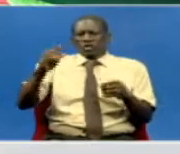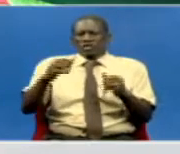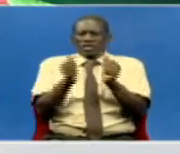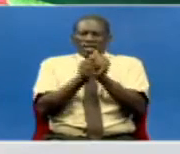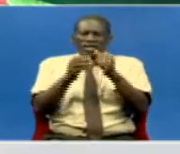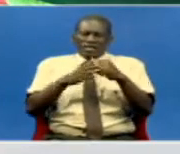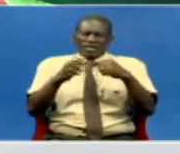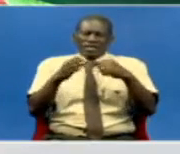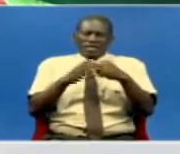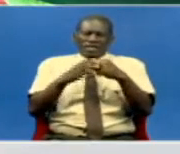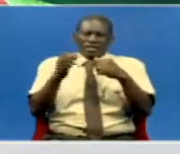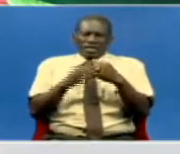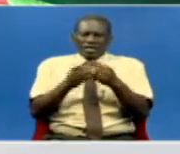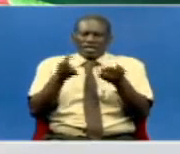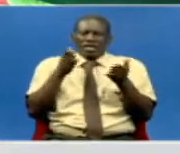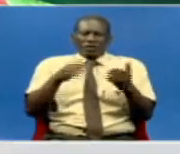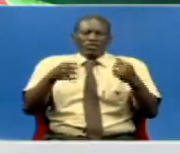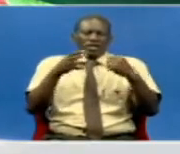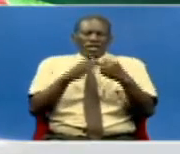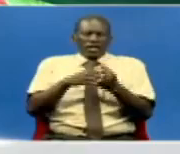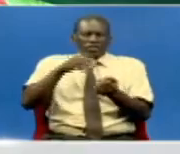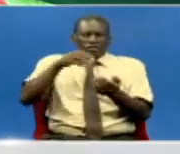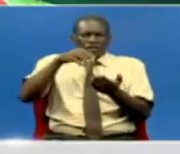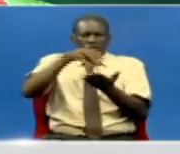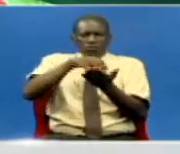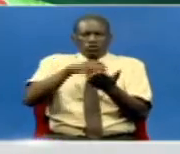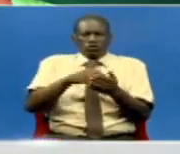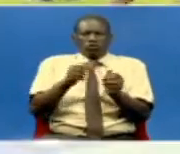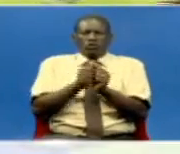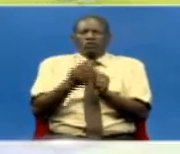are currently ninth in the table with 5 points.